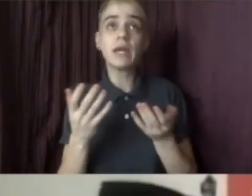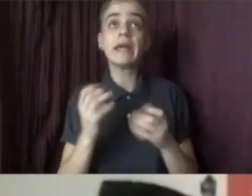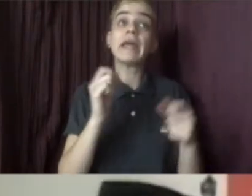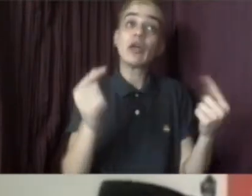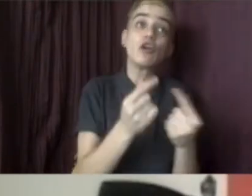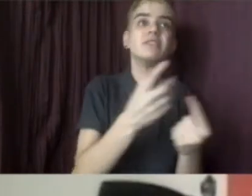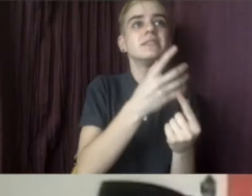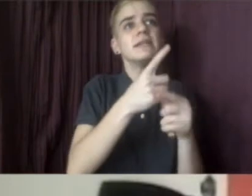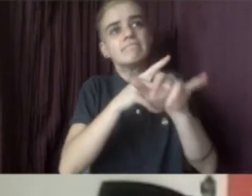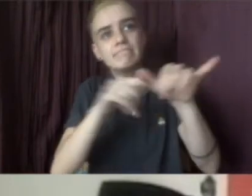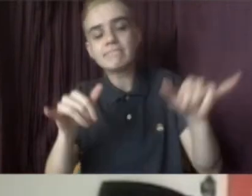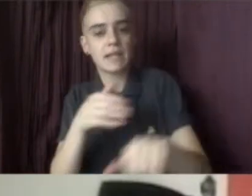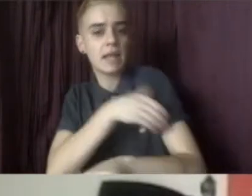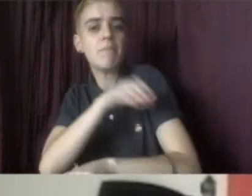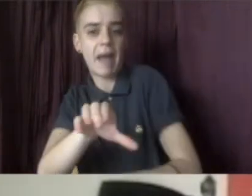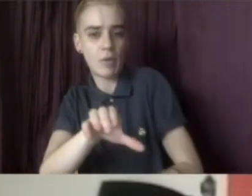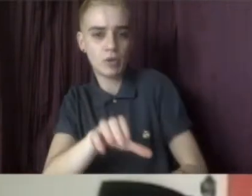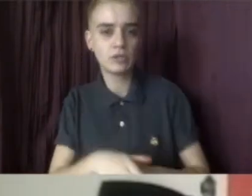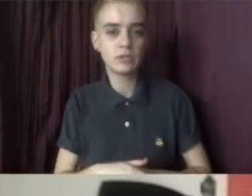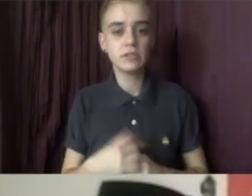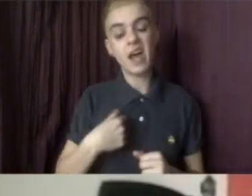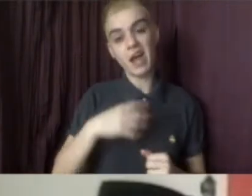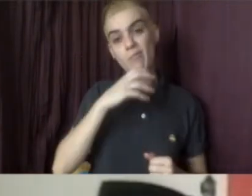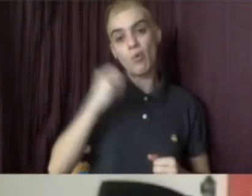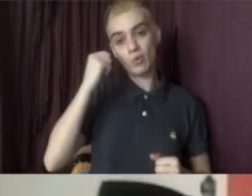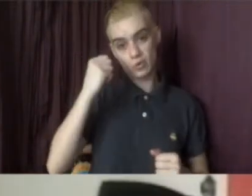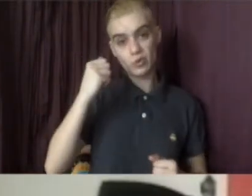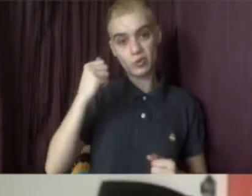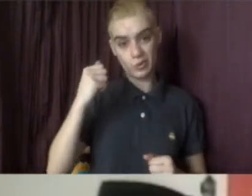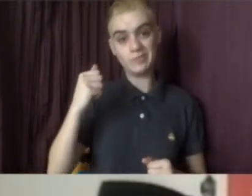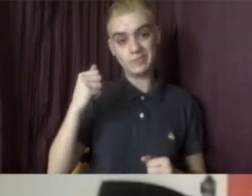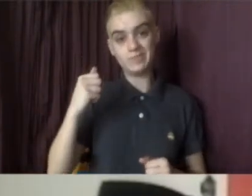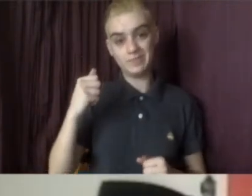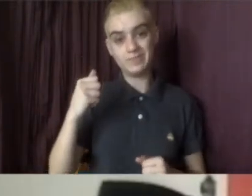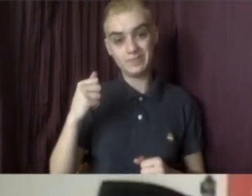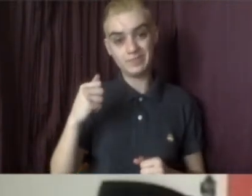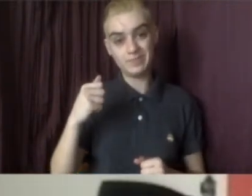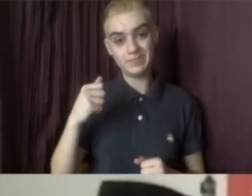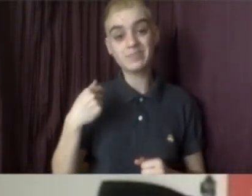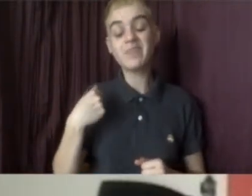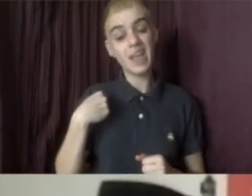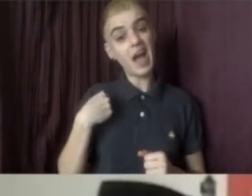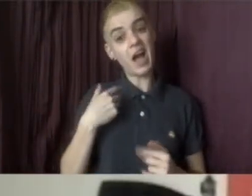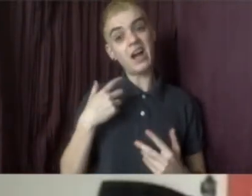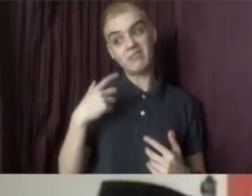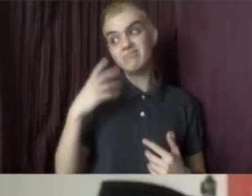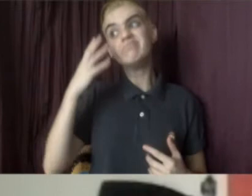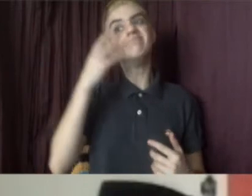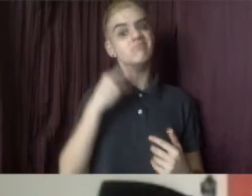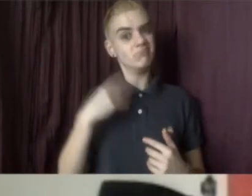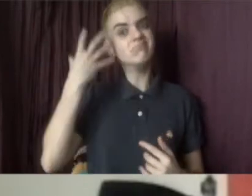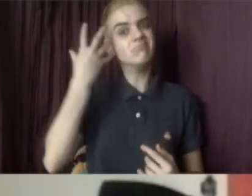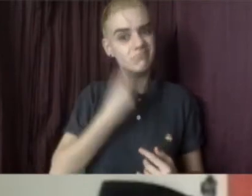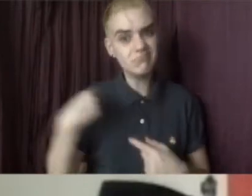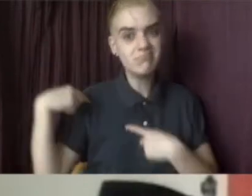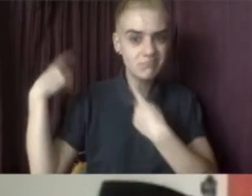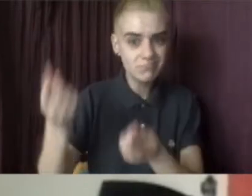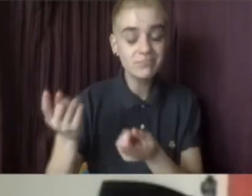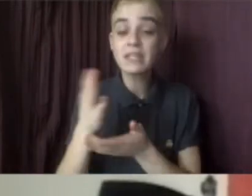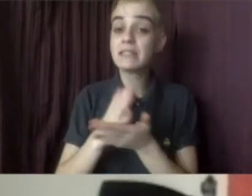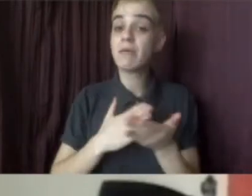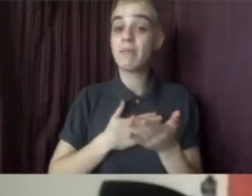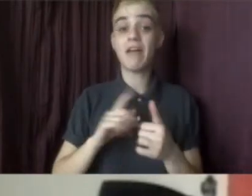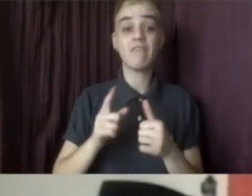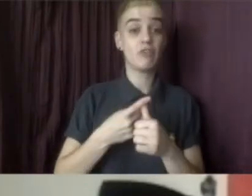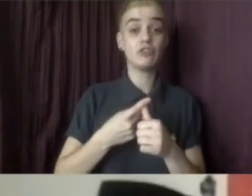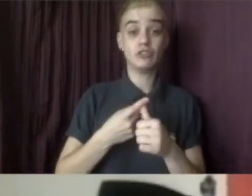was a line drawn in the sand that you could do this through the policy. And, you know, people like, if they were going to have human rights, they would have been human a long time